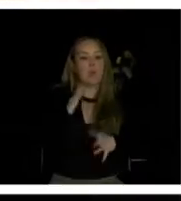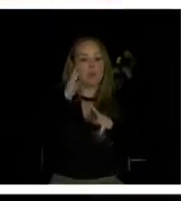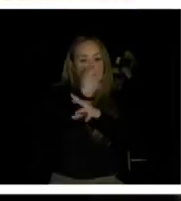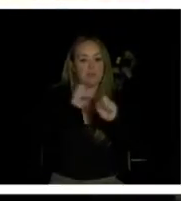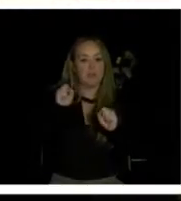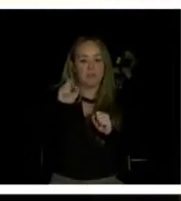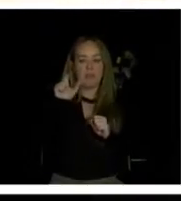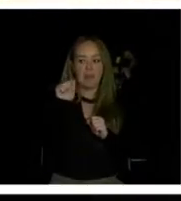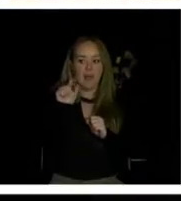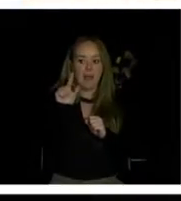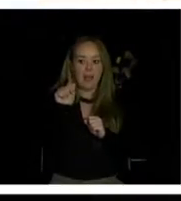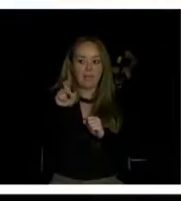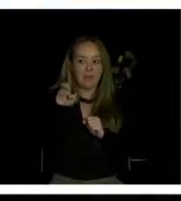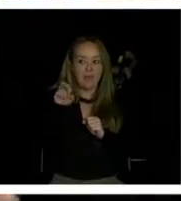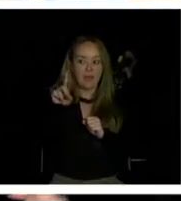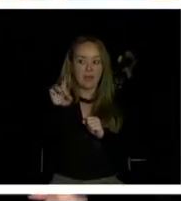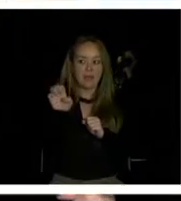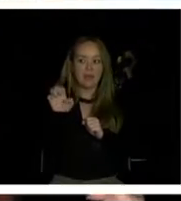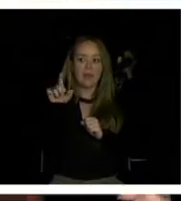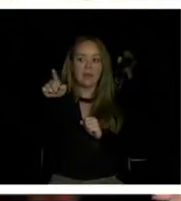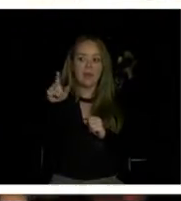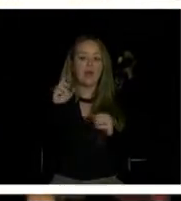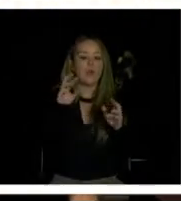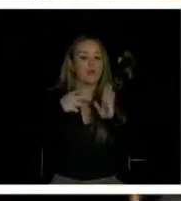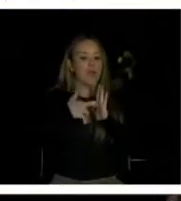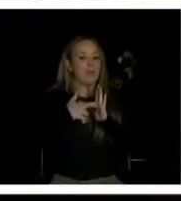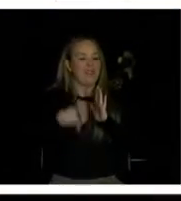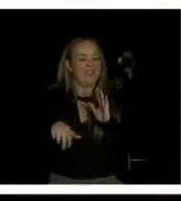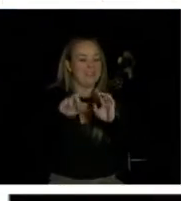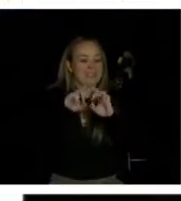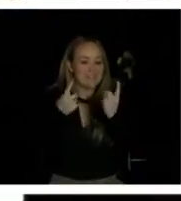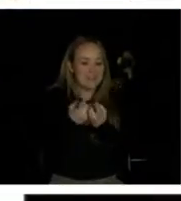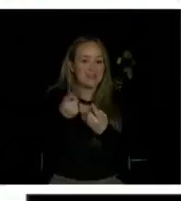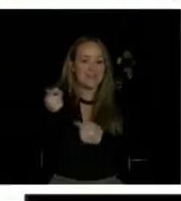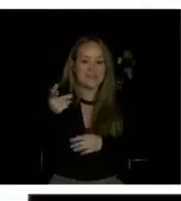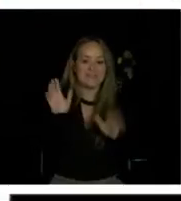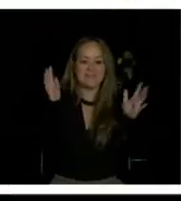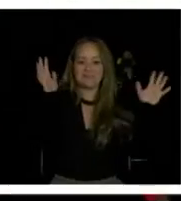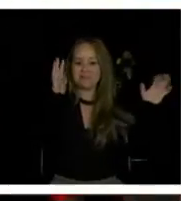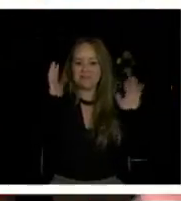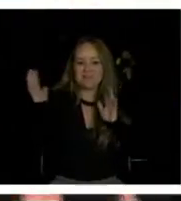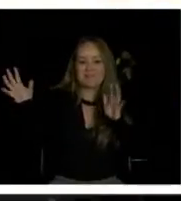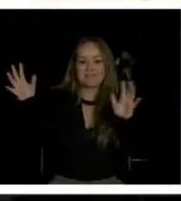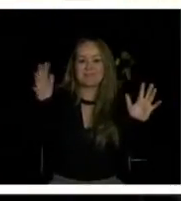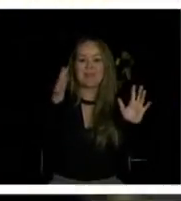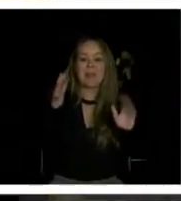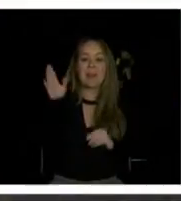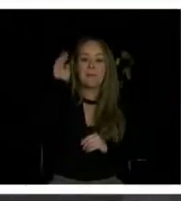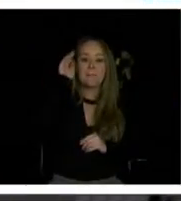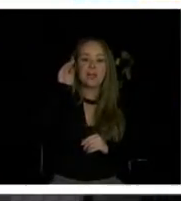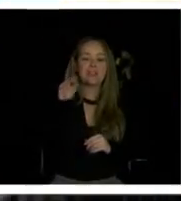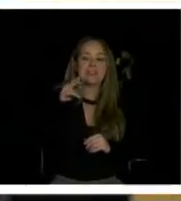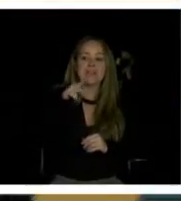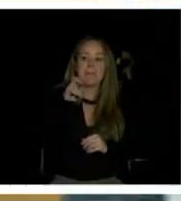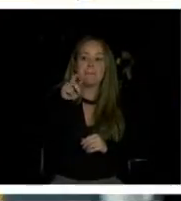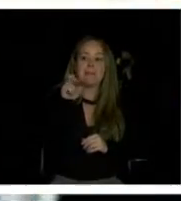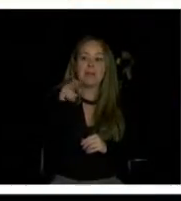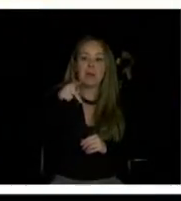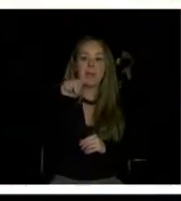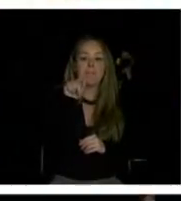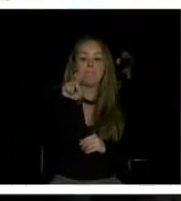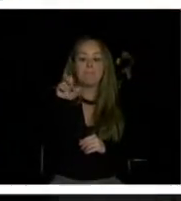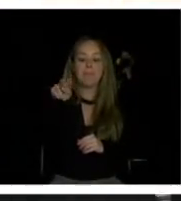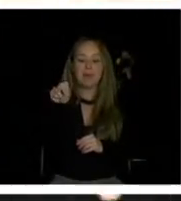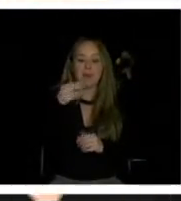Mr. Al Velarde, who represents this district. the Burges feeder pattern. Thank you so much,